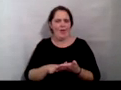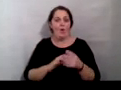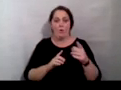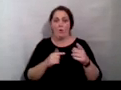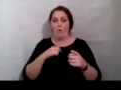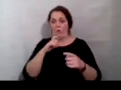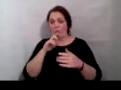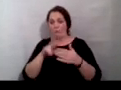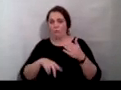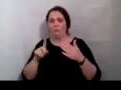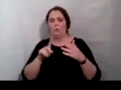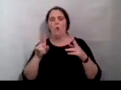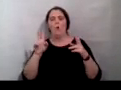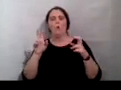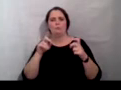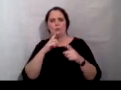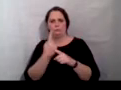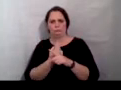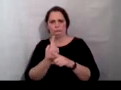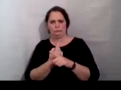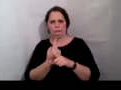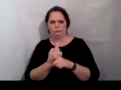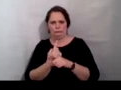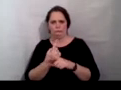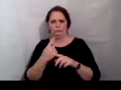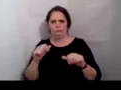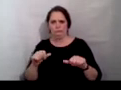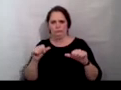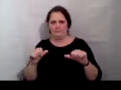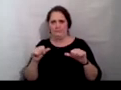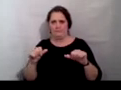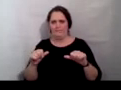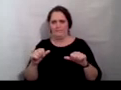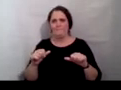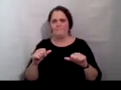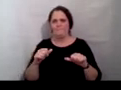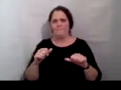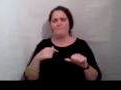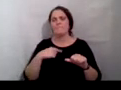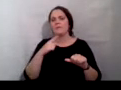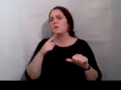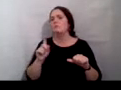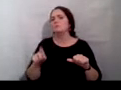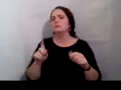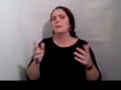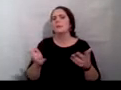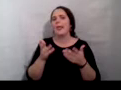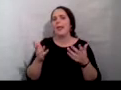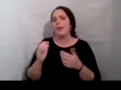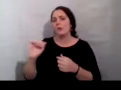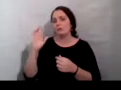like you to keep looking at this artwork and as you hear Nadi's voices and talking